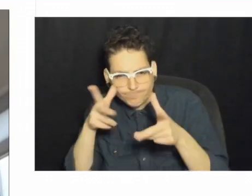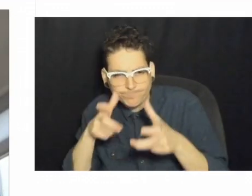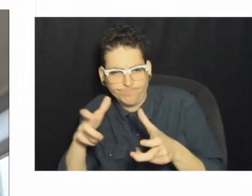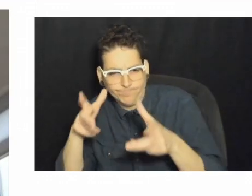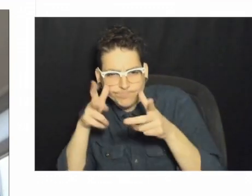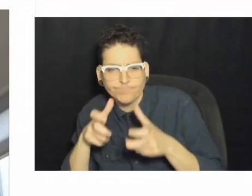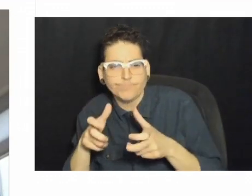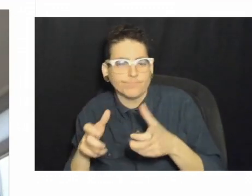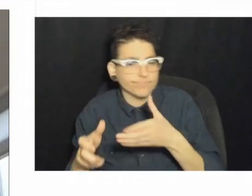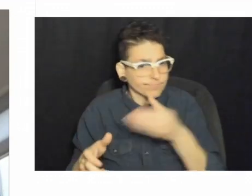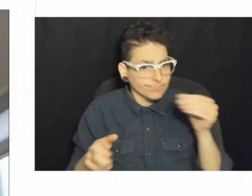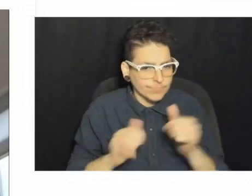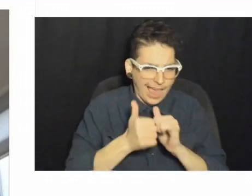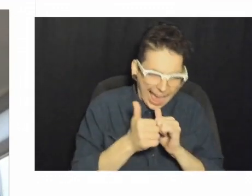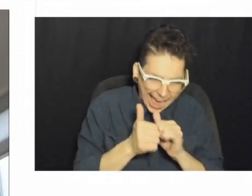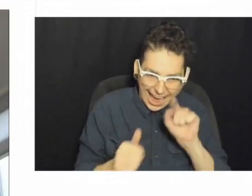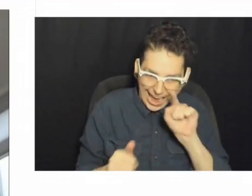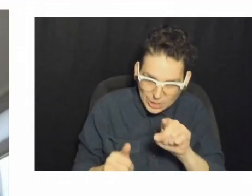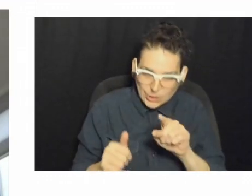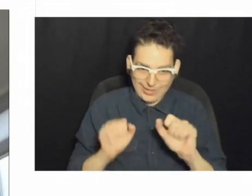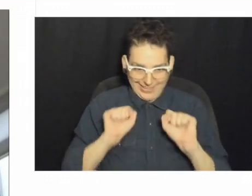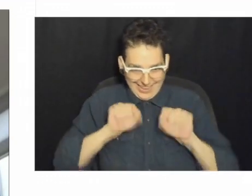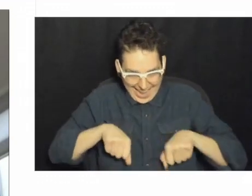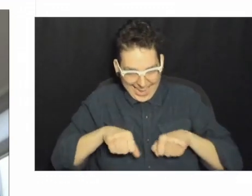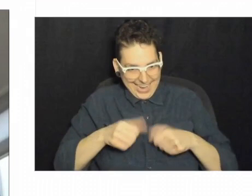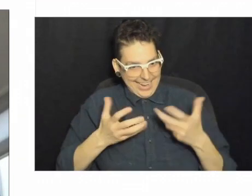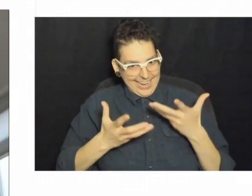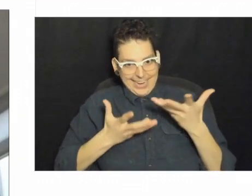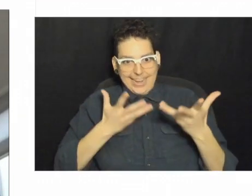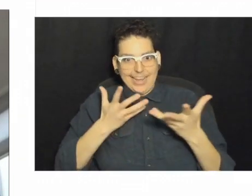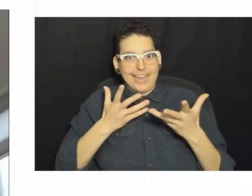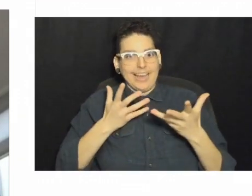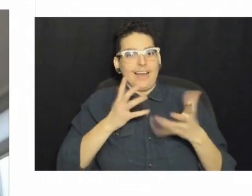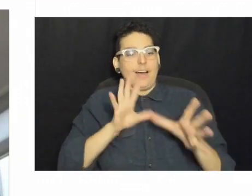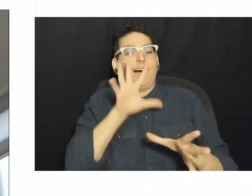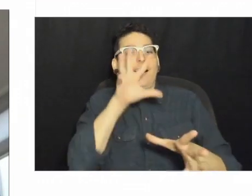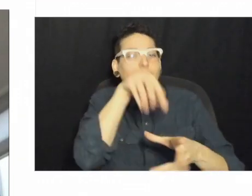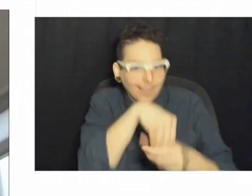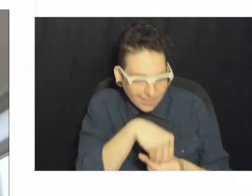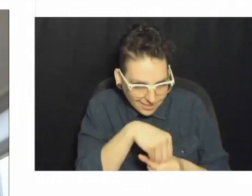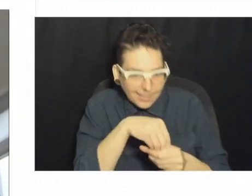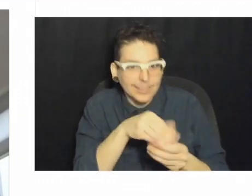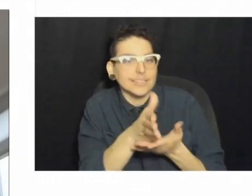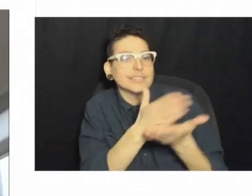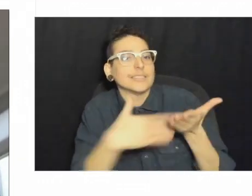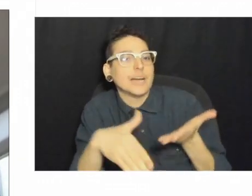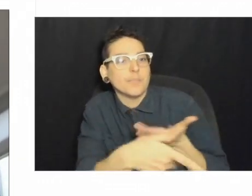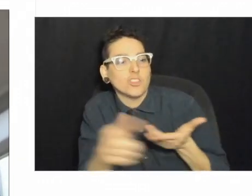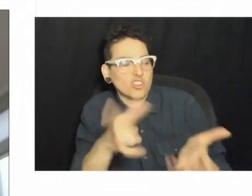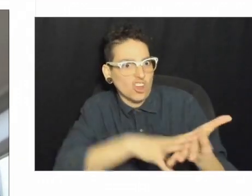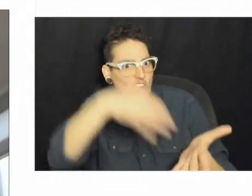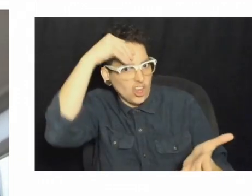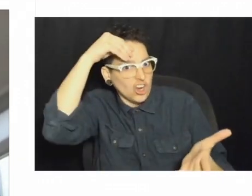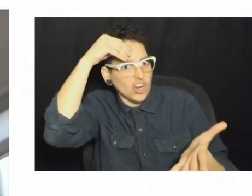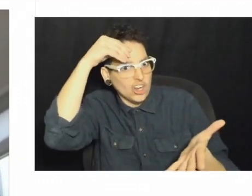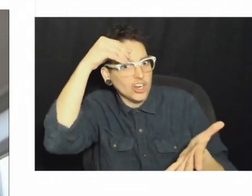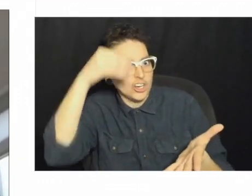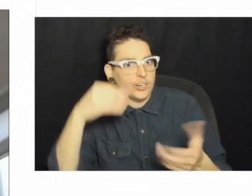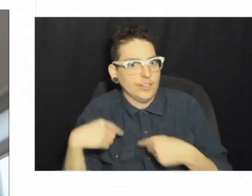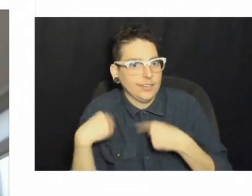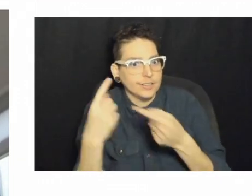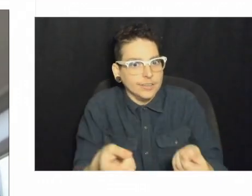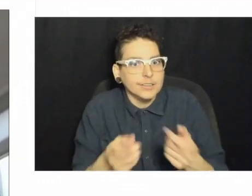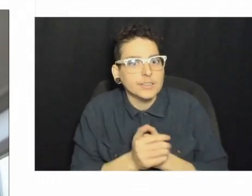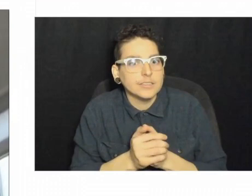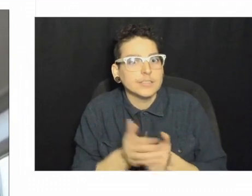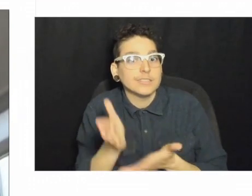can incorporate some of the things that you learned, some of the things strategies that you heard into your daily work, and